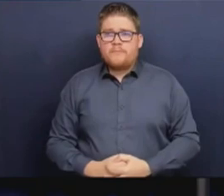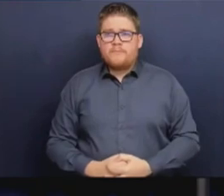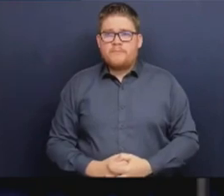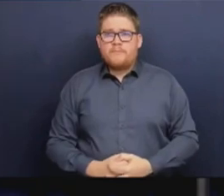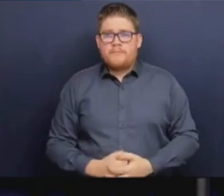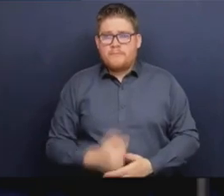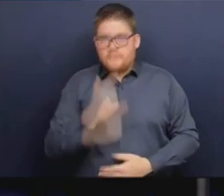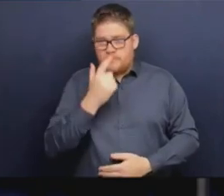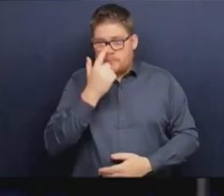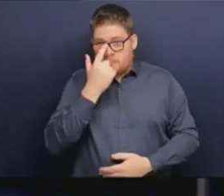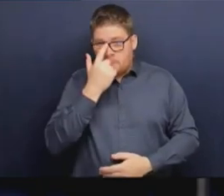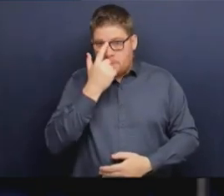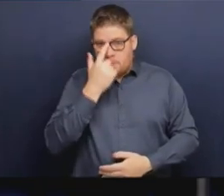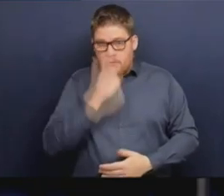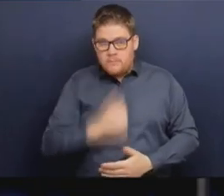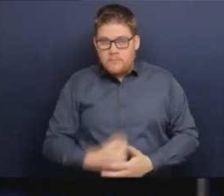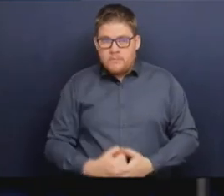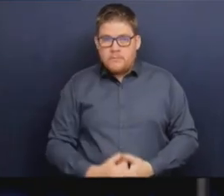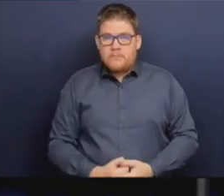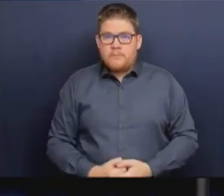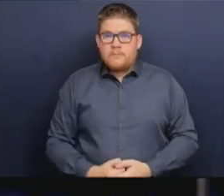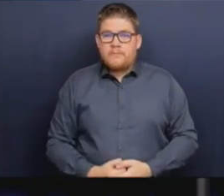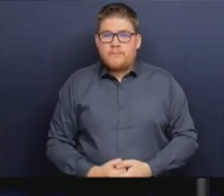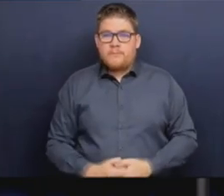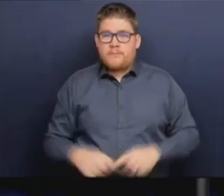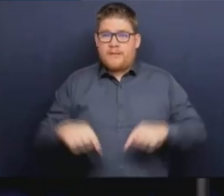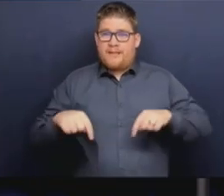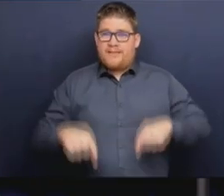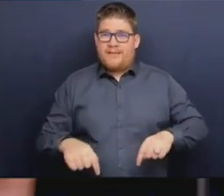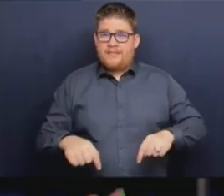And this legislation is in